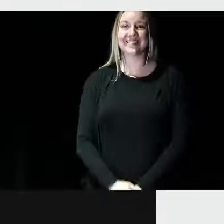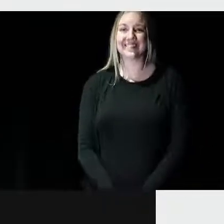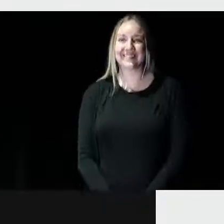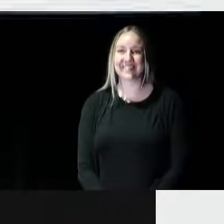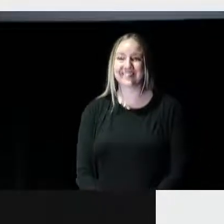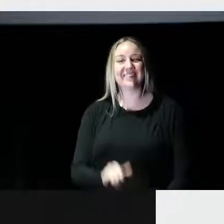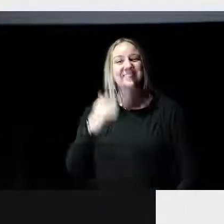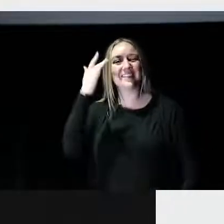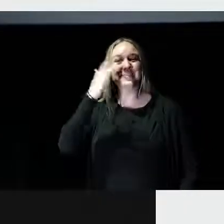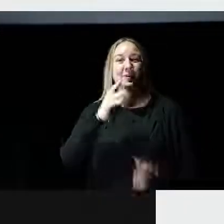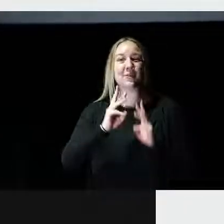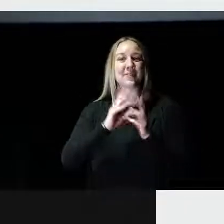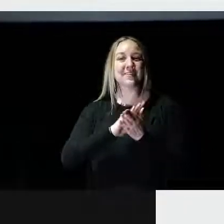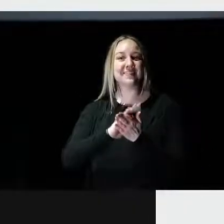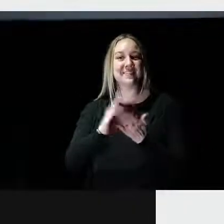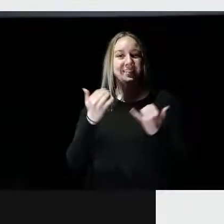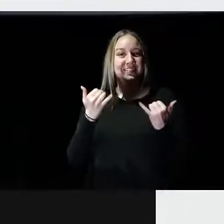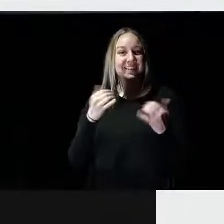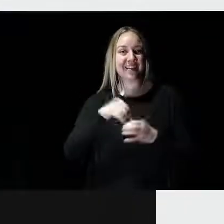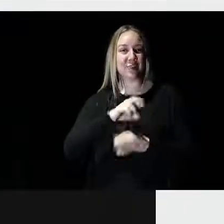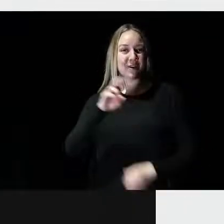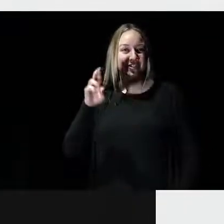hold him to it for his next visit.